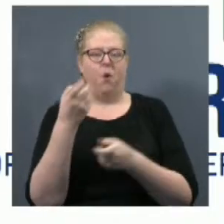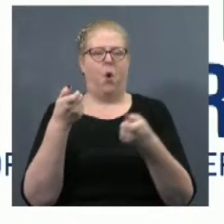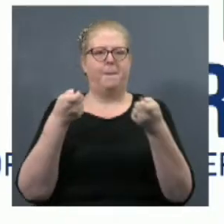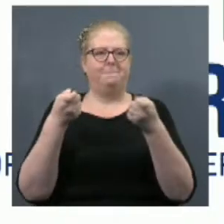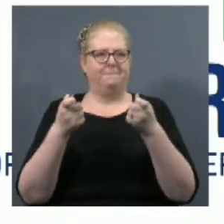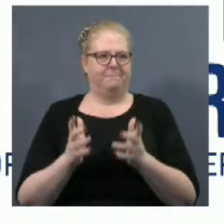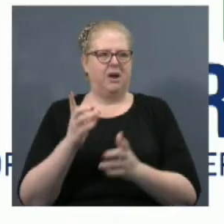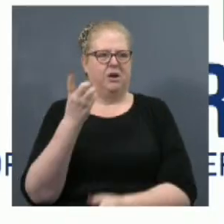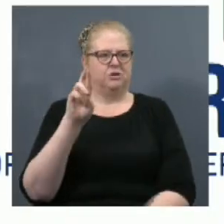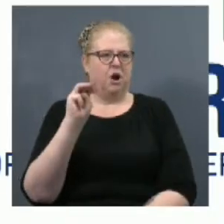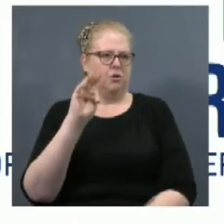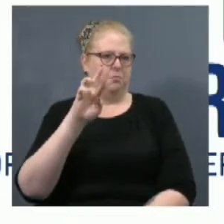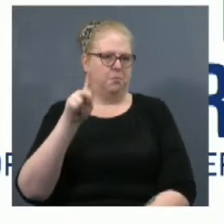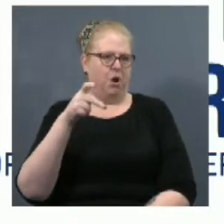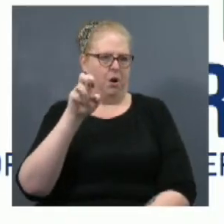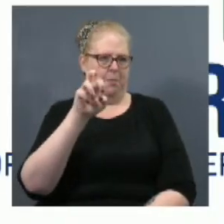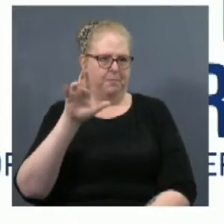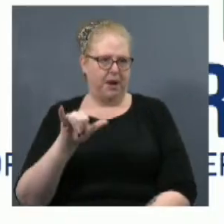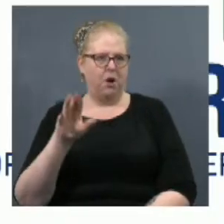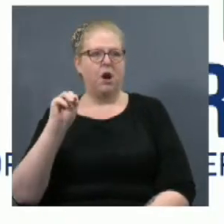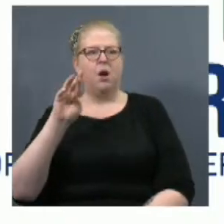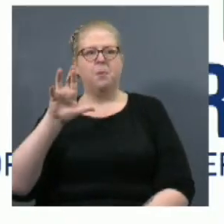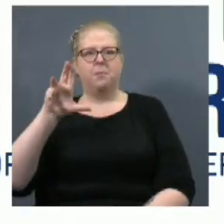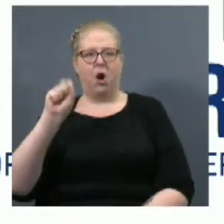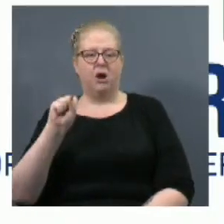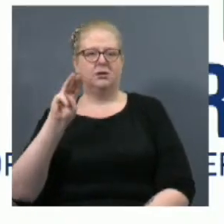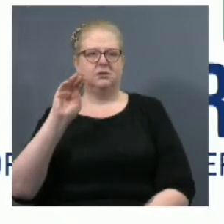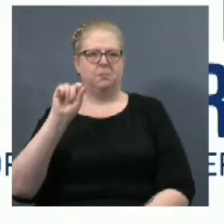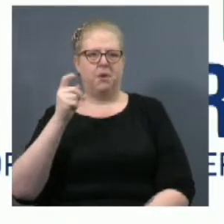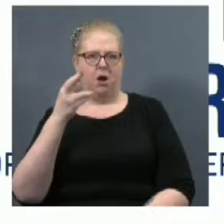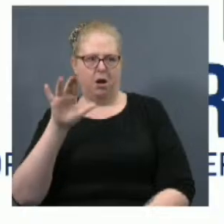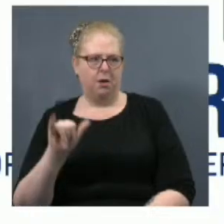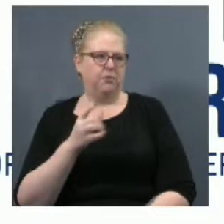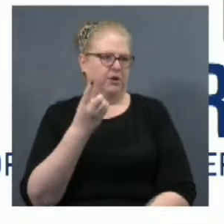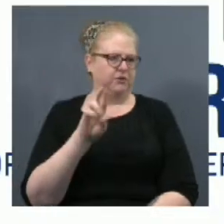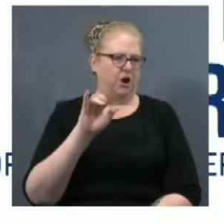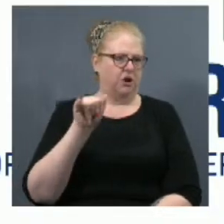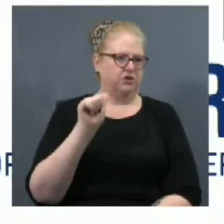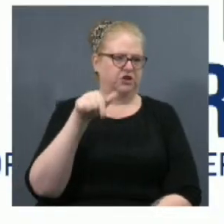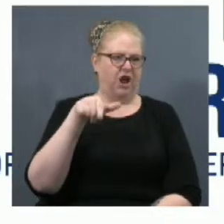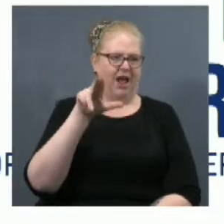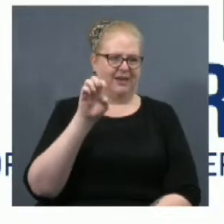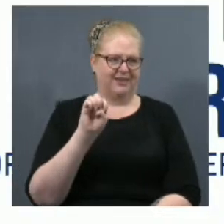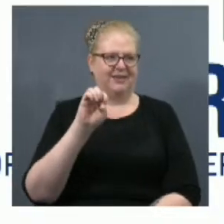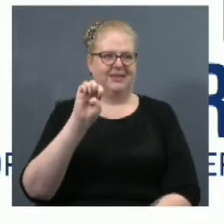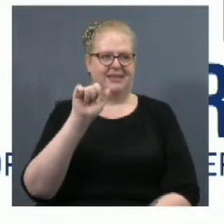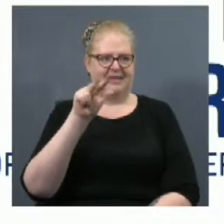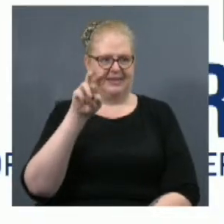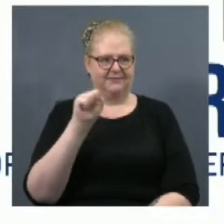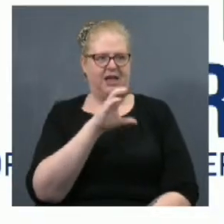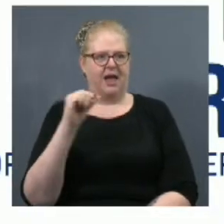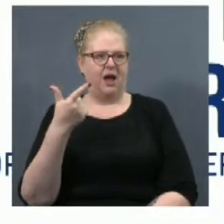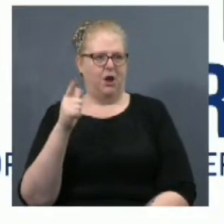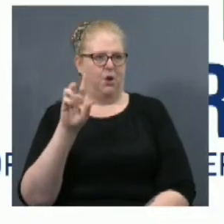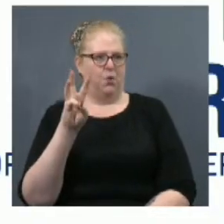now: Dr. Mark Perry, Marcus Montgomery, Dr. Jackie Eves, and Gwen Triglith Jackson.